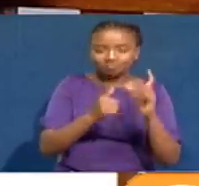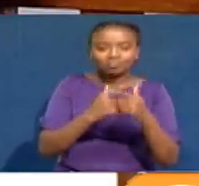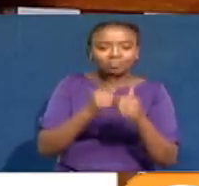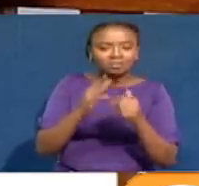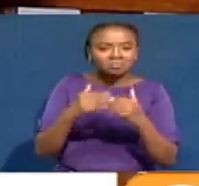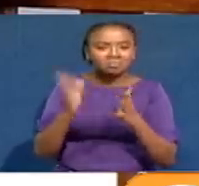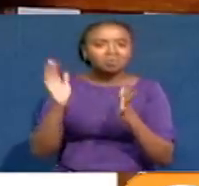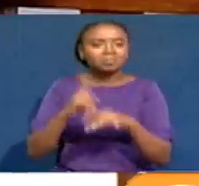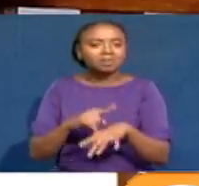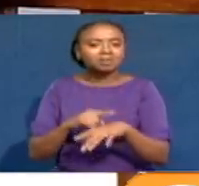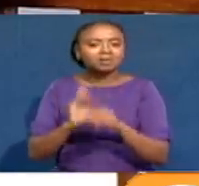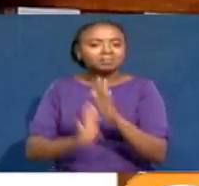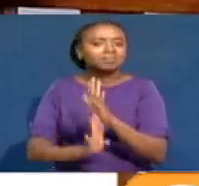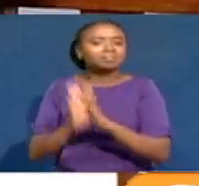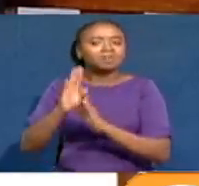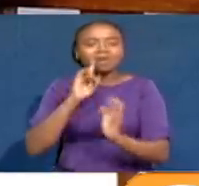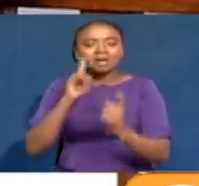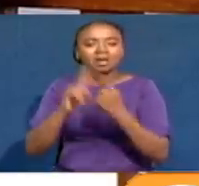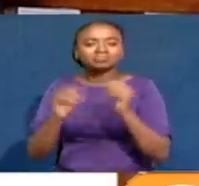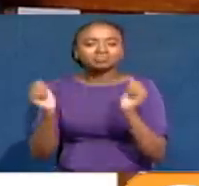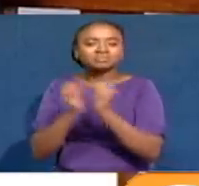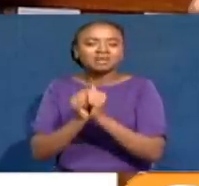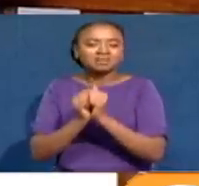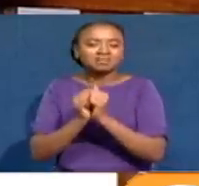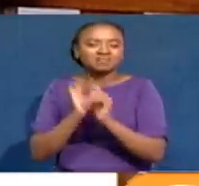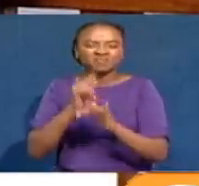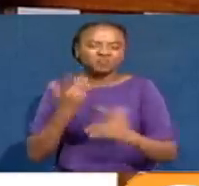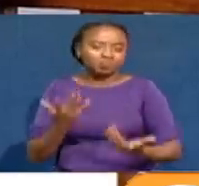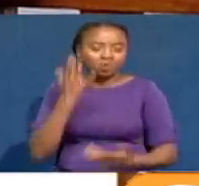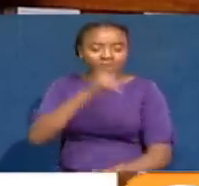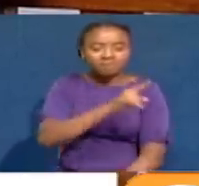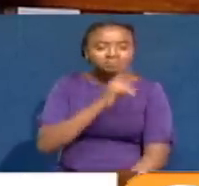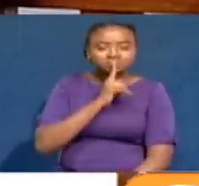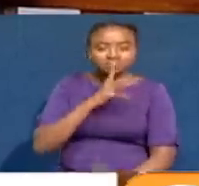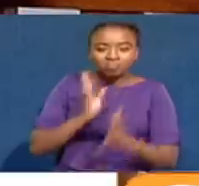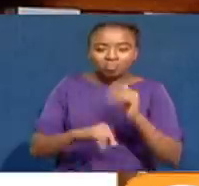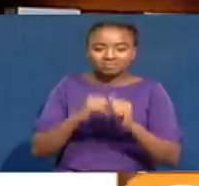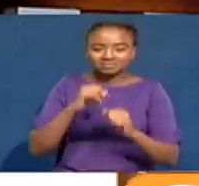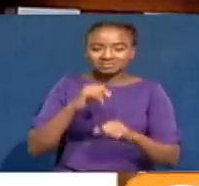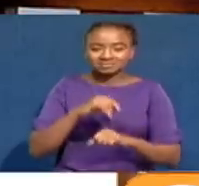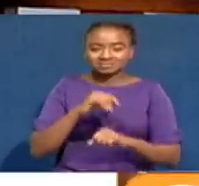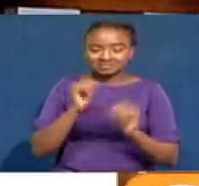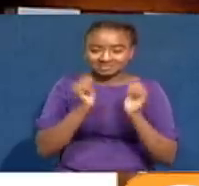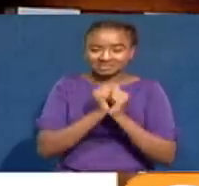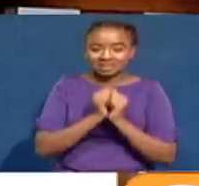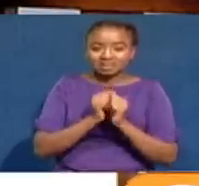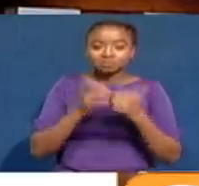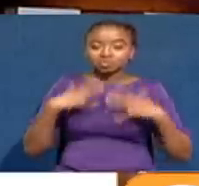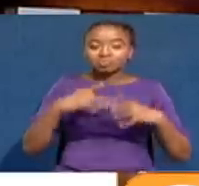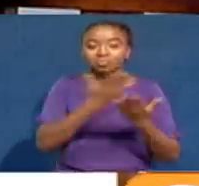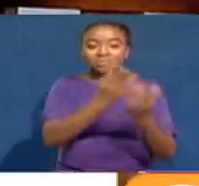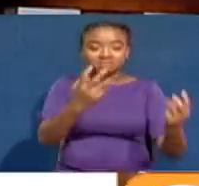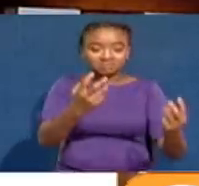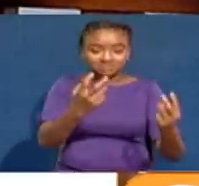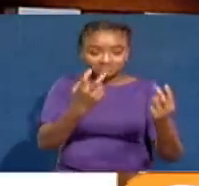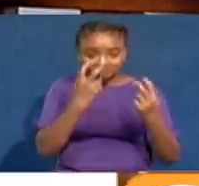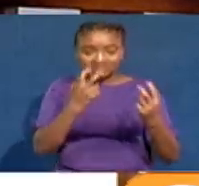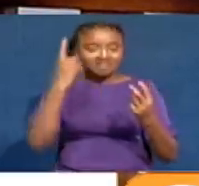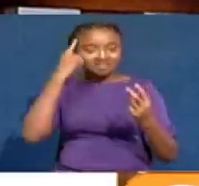that? Did it reach 10 trillion? In total, because for him he's saying about 12. So when those who are watching, they may think actually he's saying